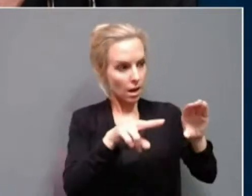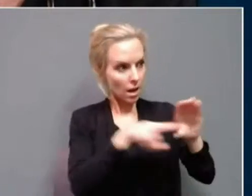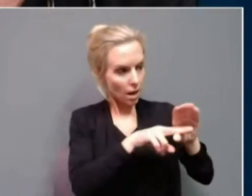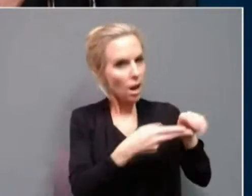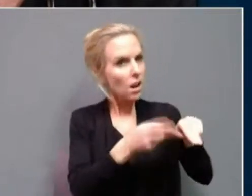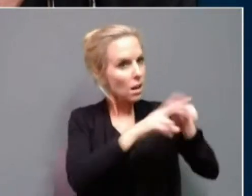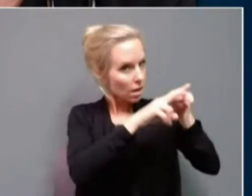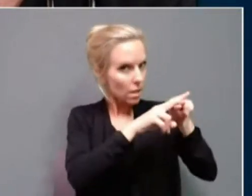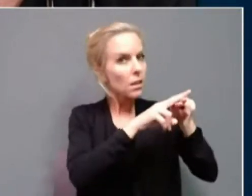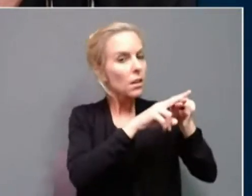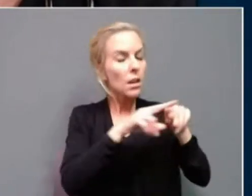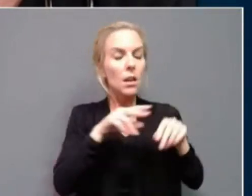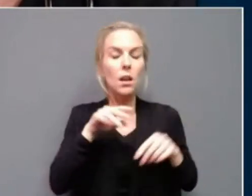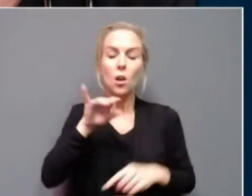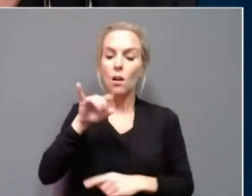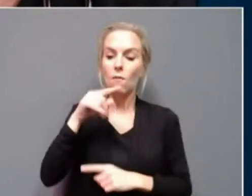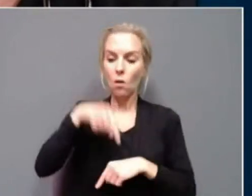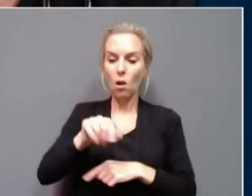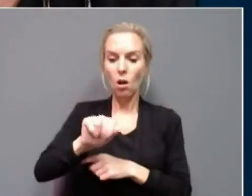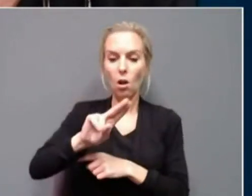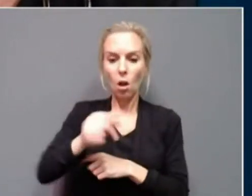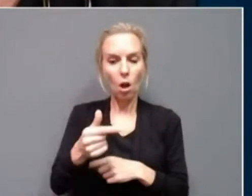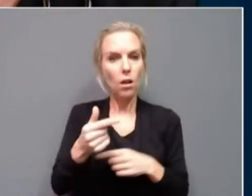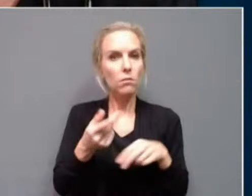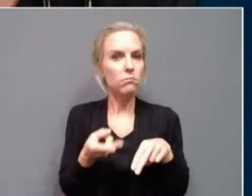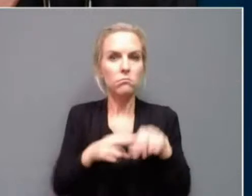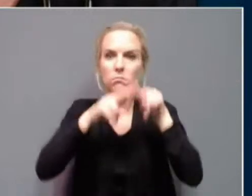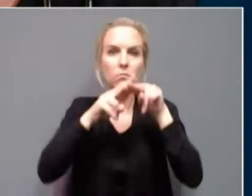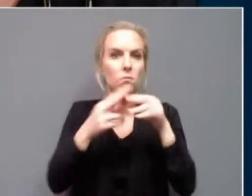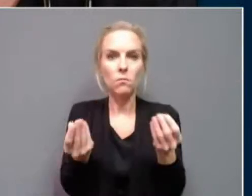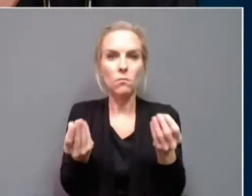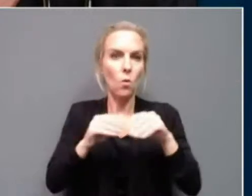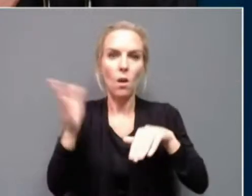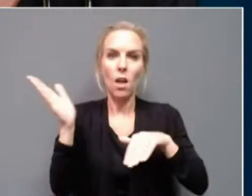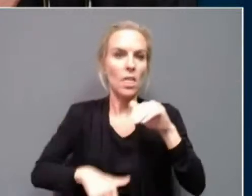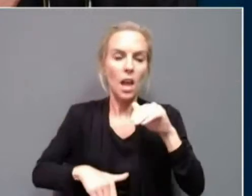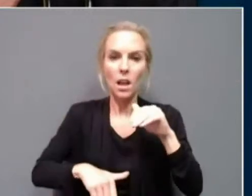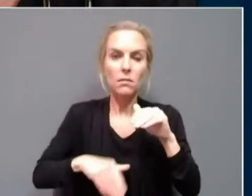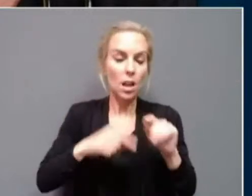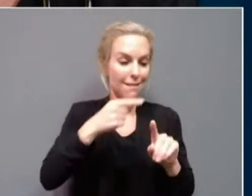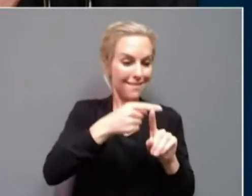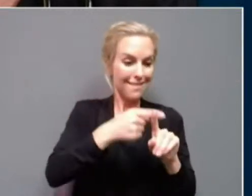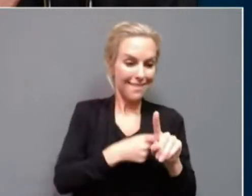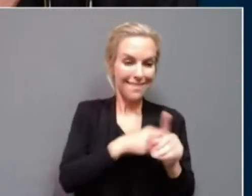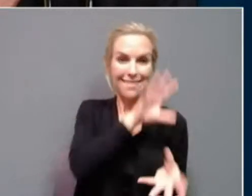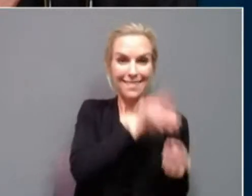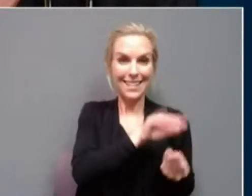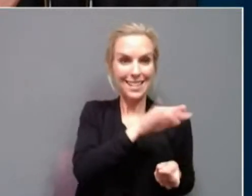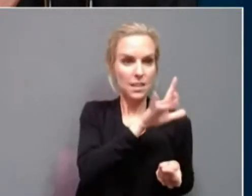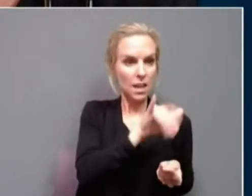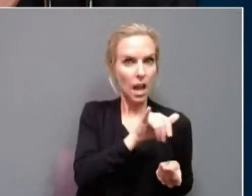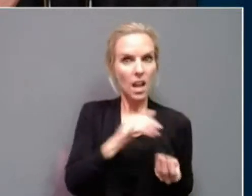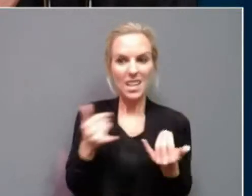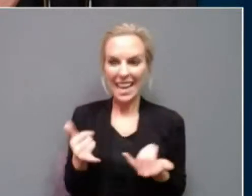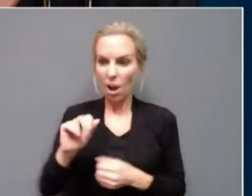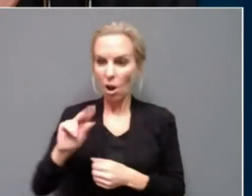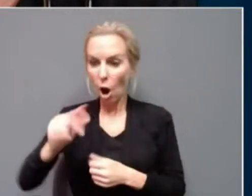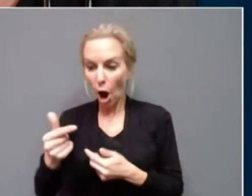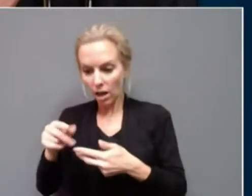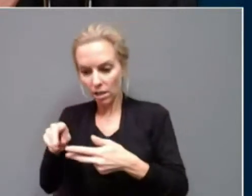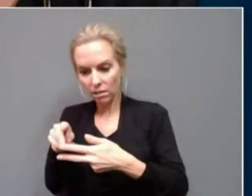seen more admissions than we did in all of July. I think our total is up in the